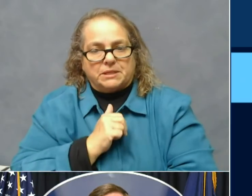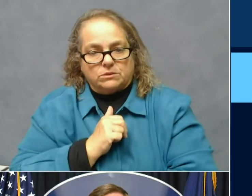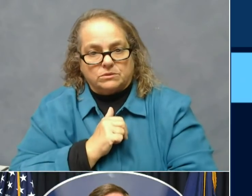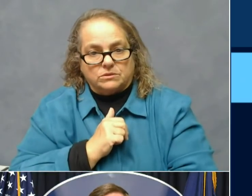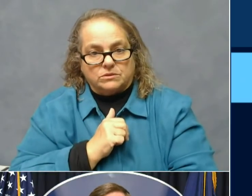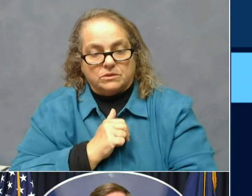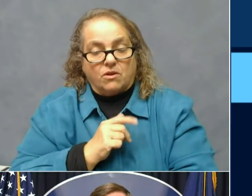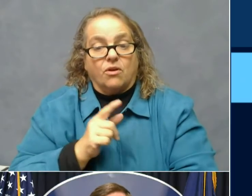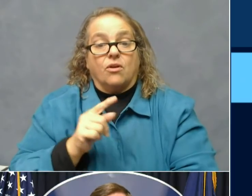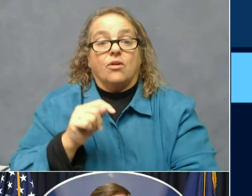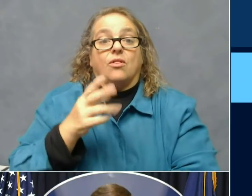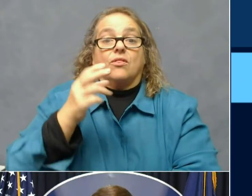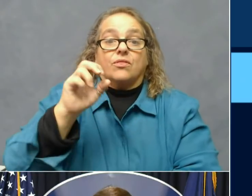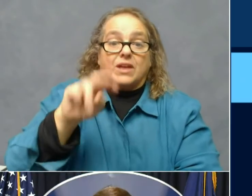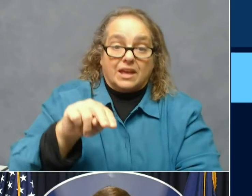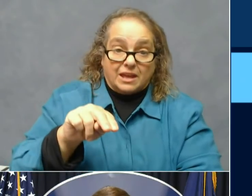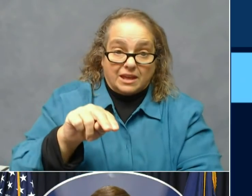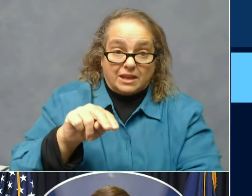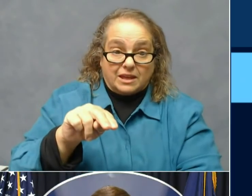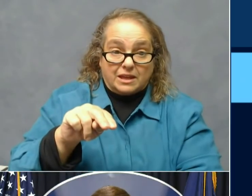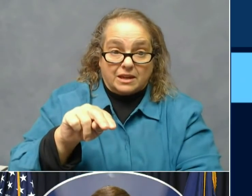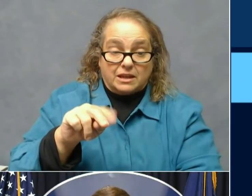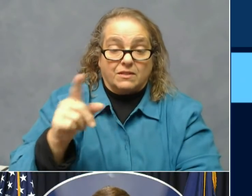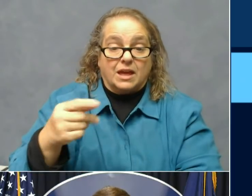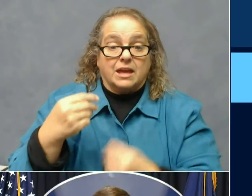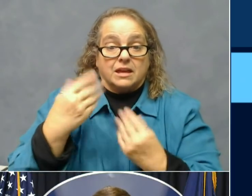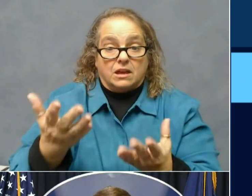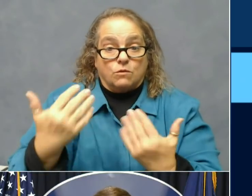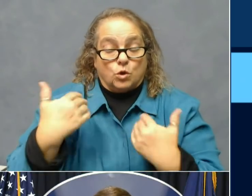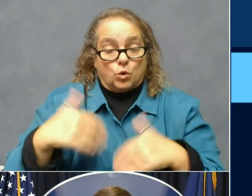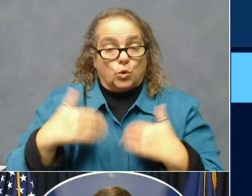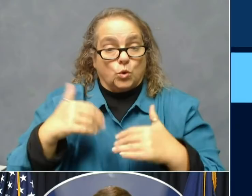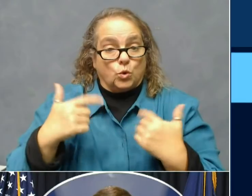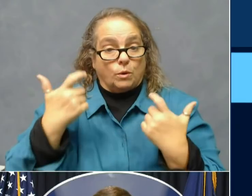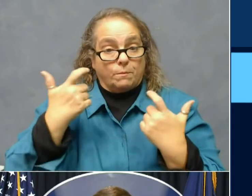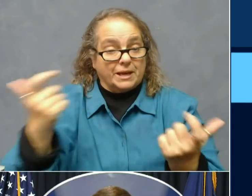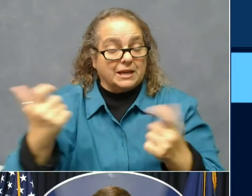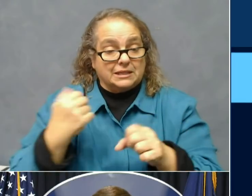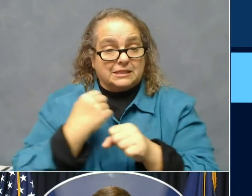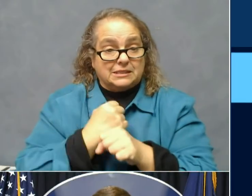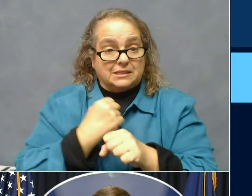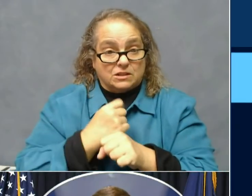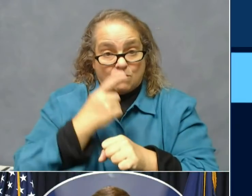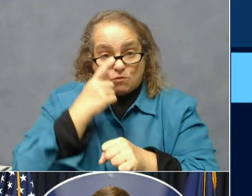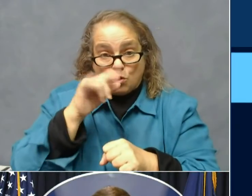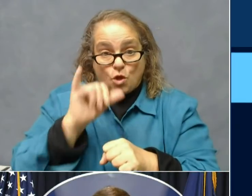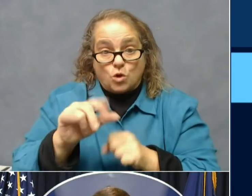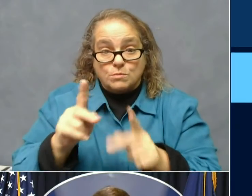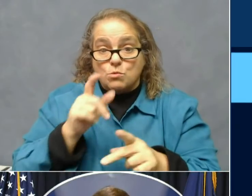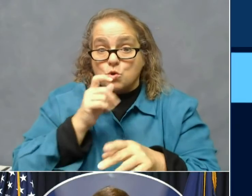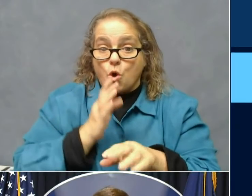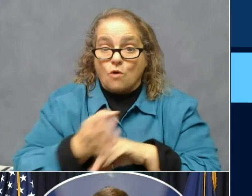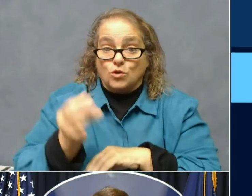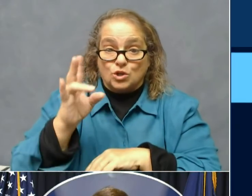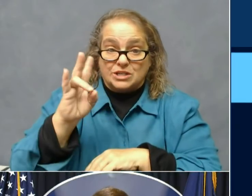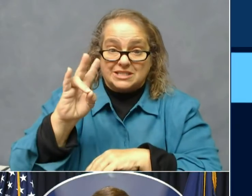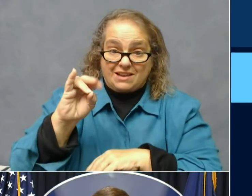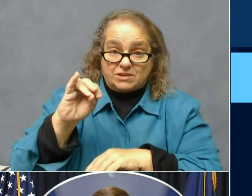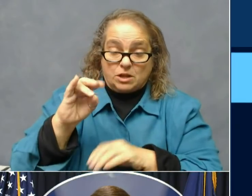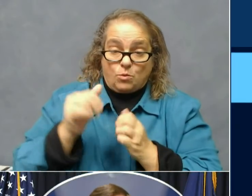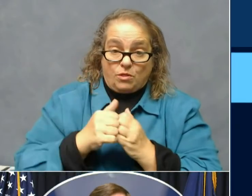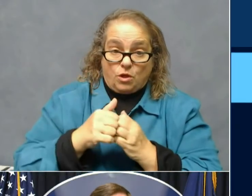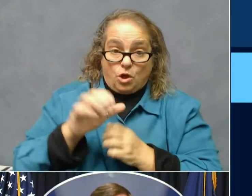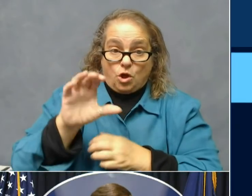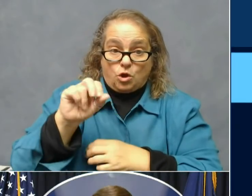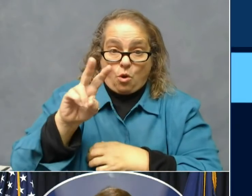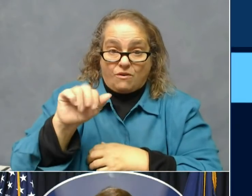give some pretty startling statistics, if you haven't seen them, for those over 70 with COVID infection.